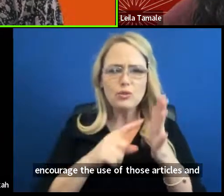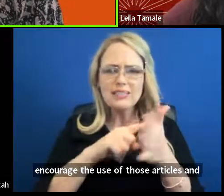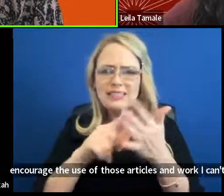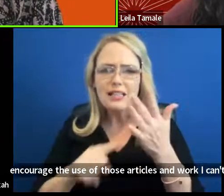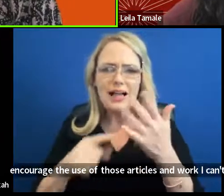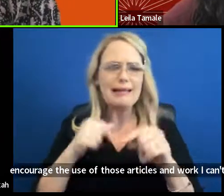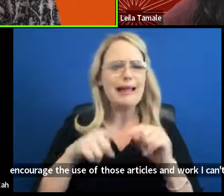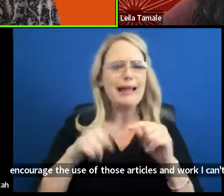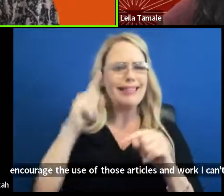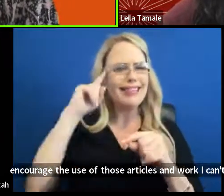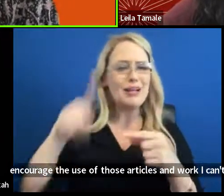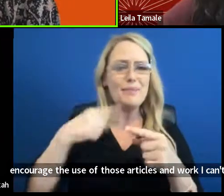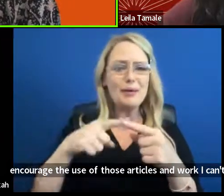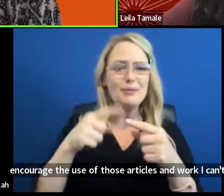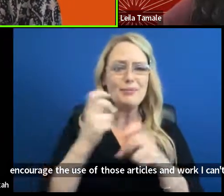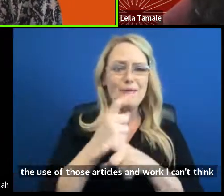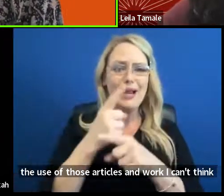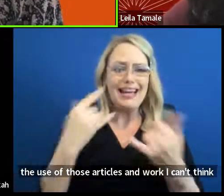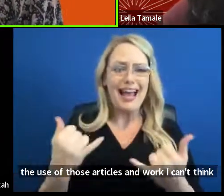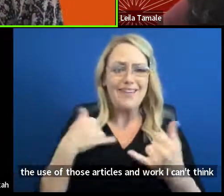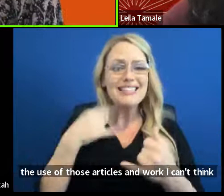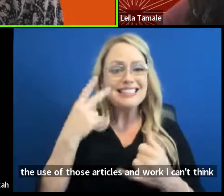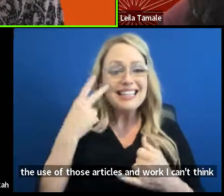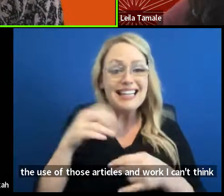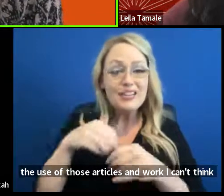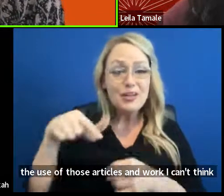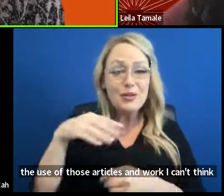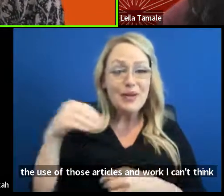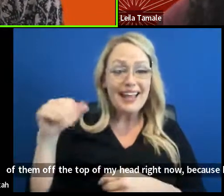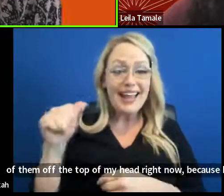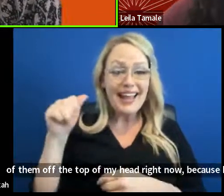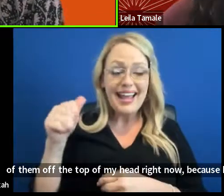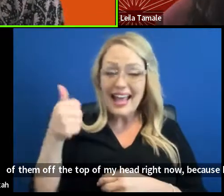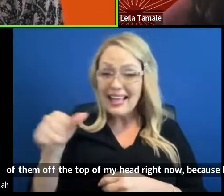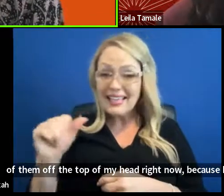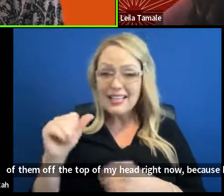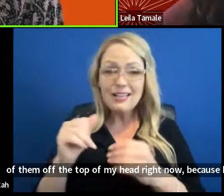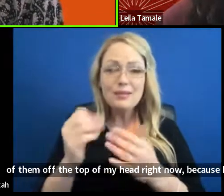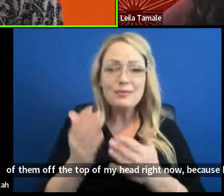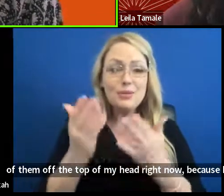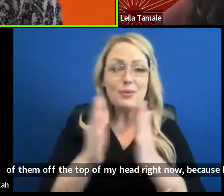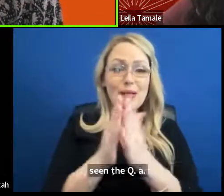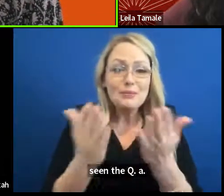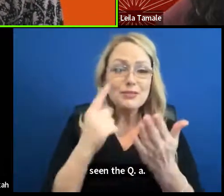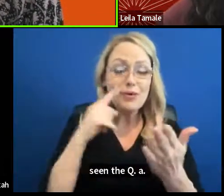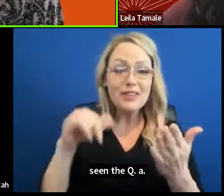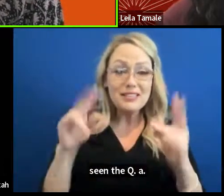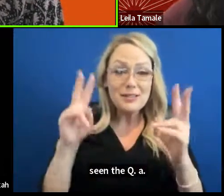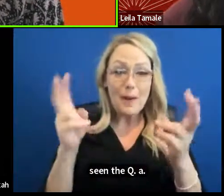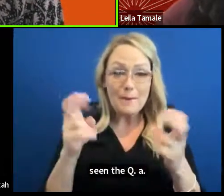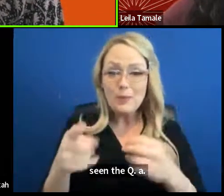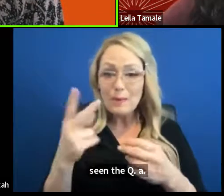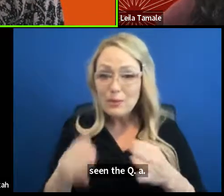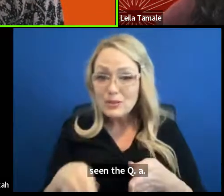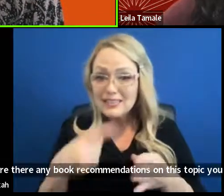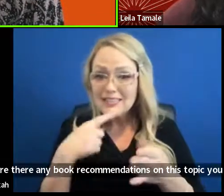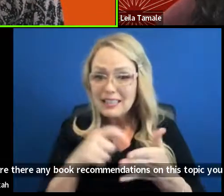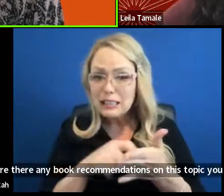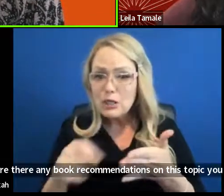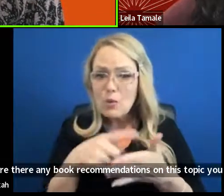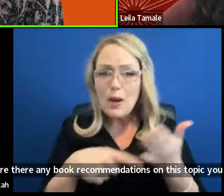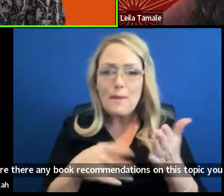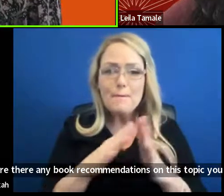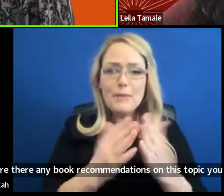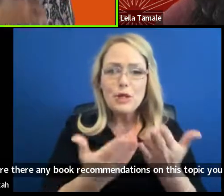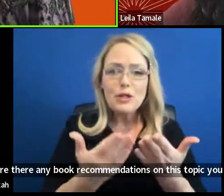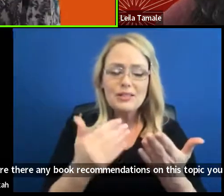top of my head right now, because I see in the Q&A, are there any book recommendations on this topic you recommend? And I'm trying to